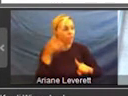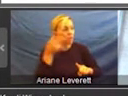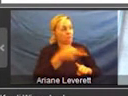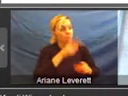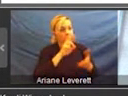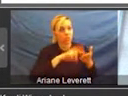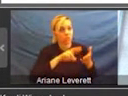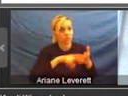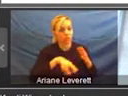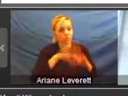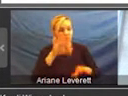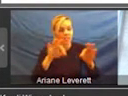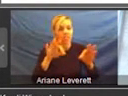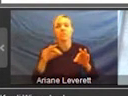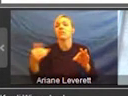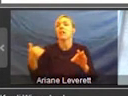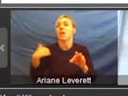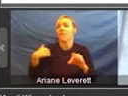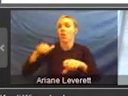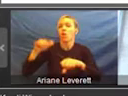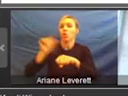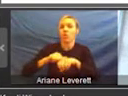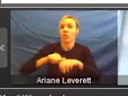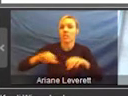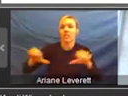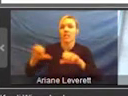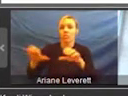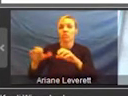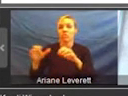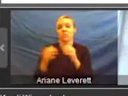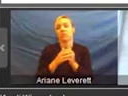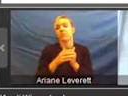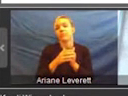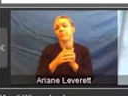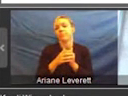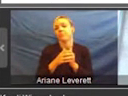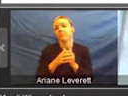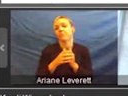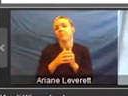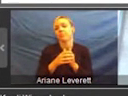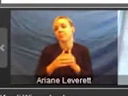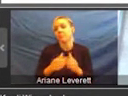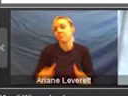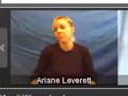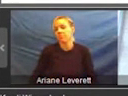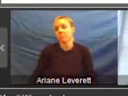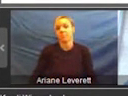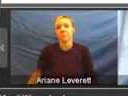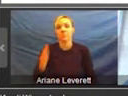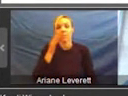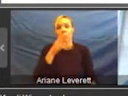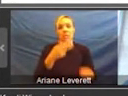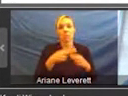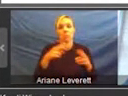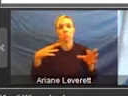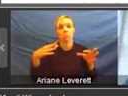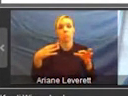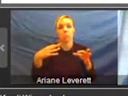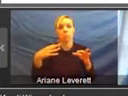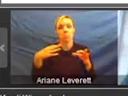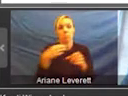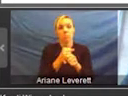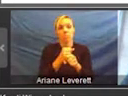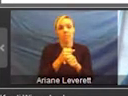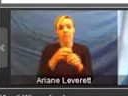research and the framework that we have mapped out. And I will briefly guide you through